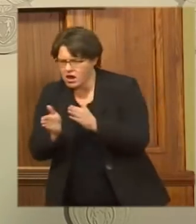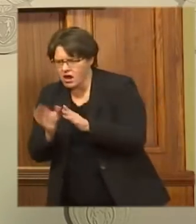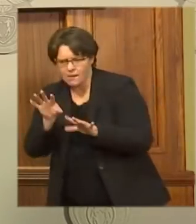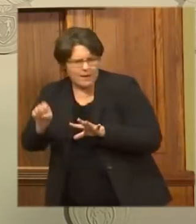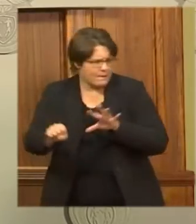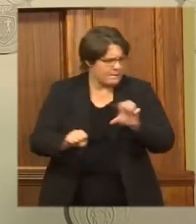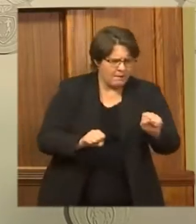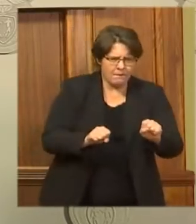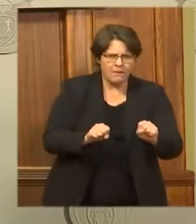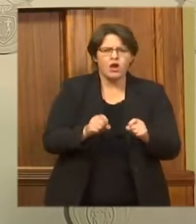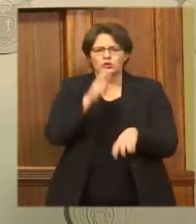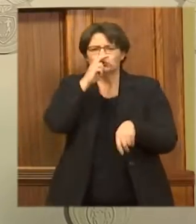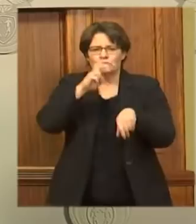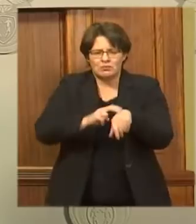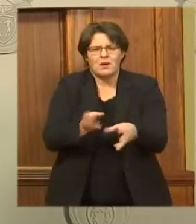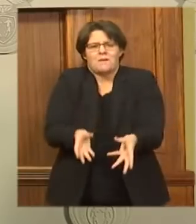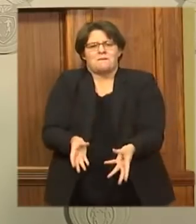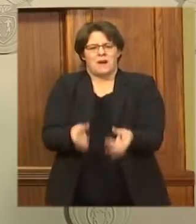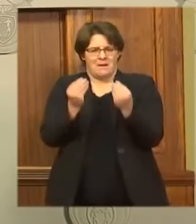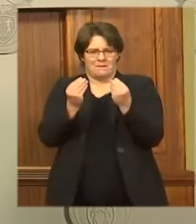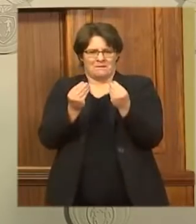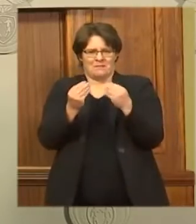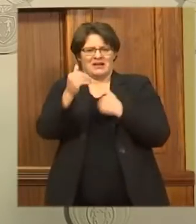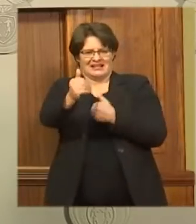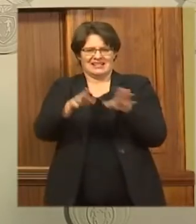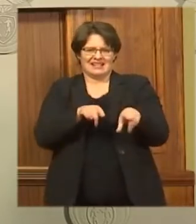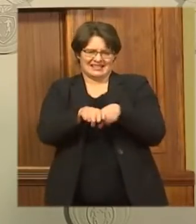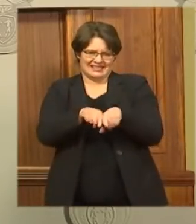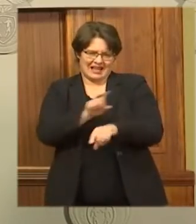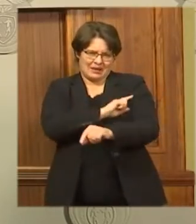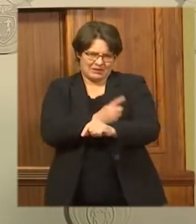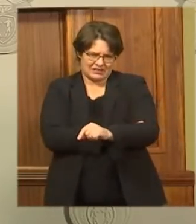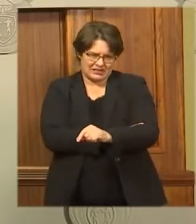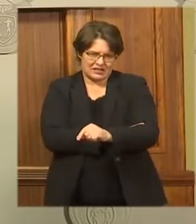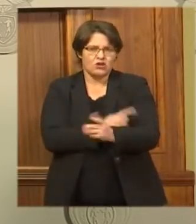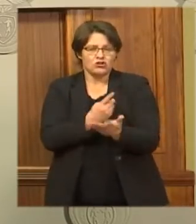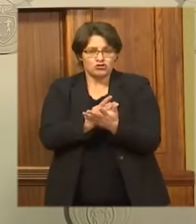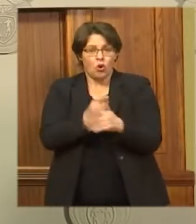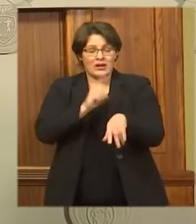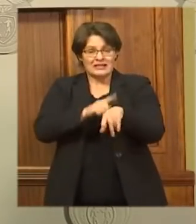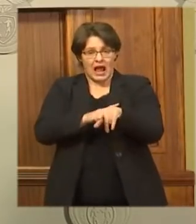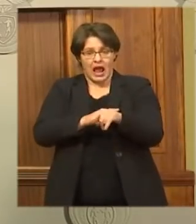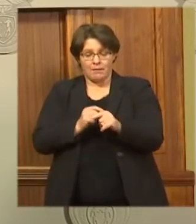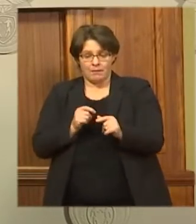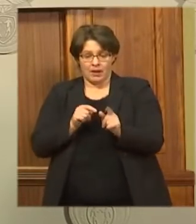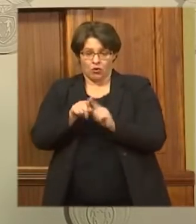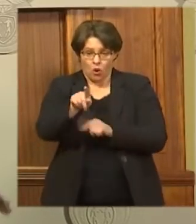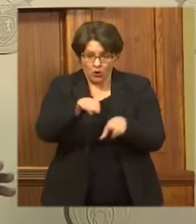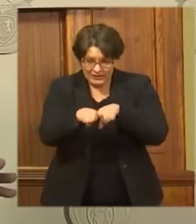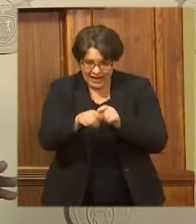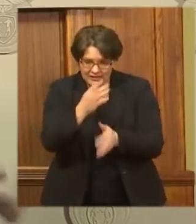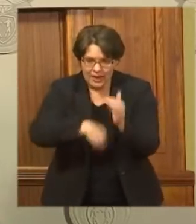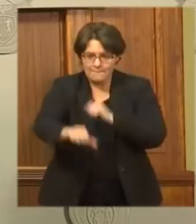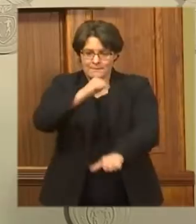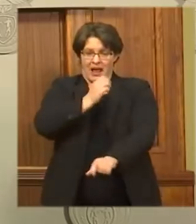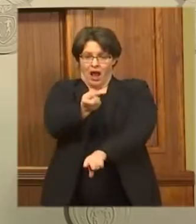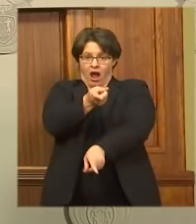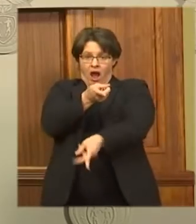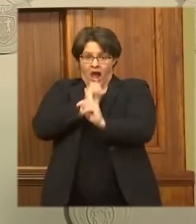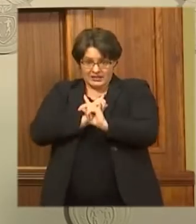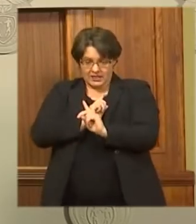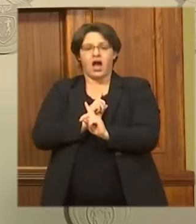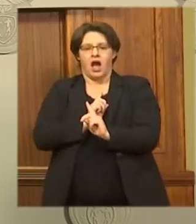need and to increase our testing capacity and improve the turnaround time. Among some of